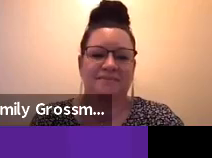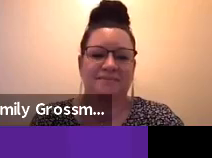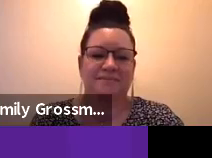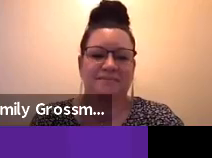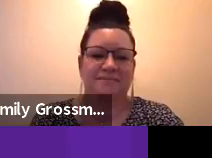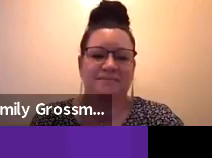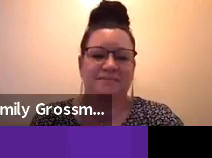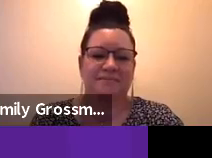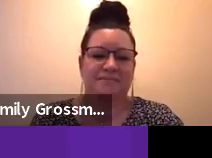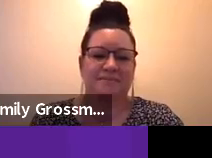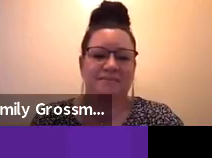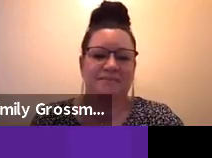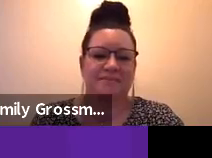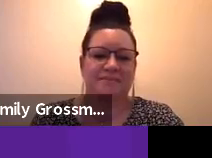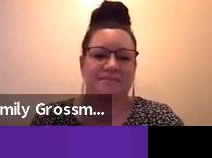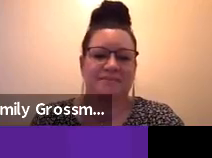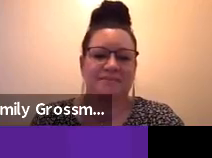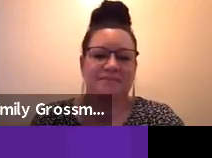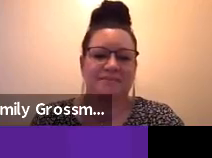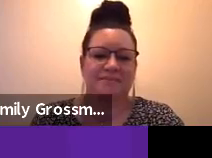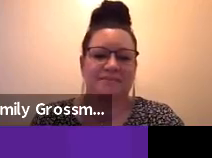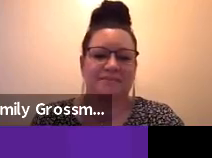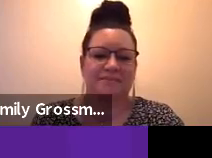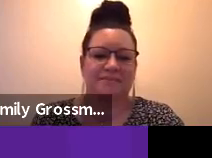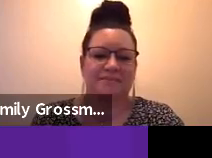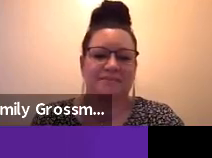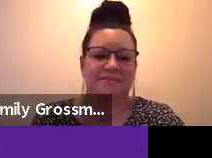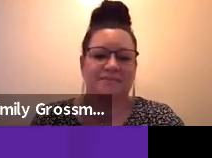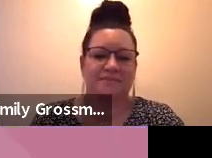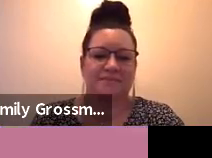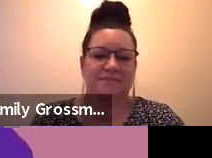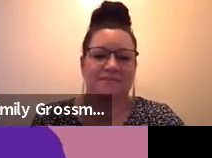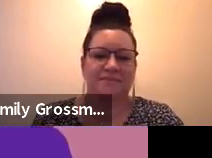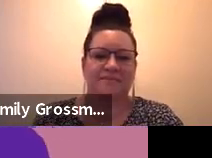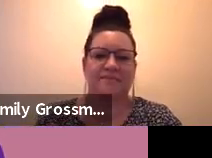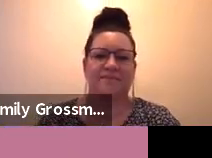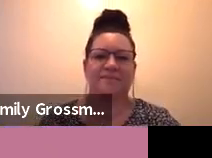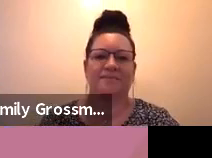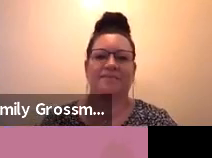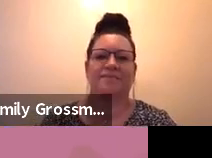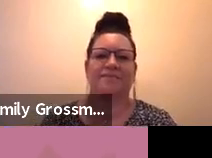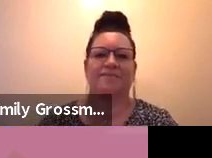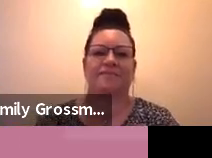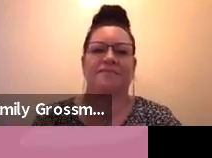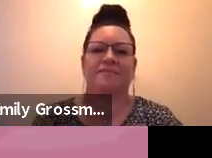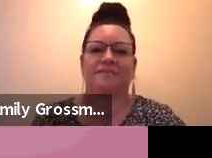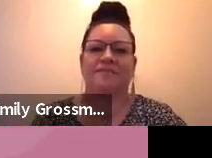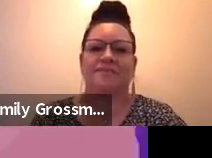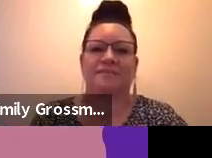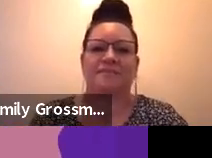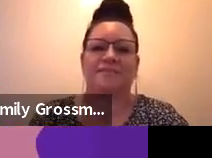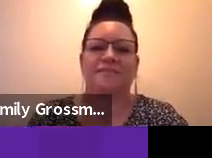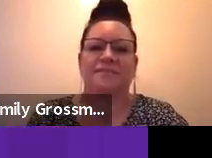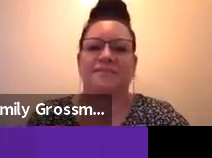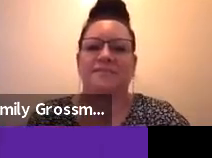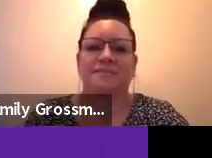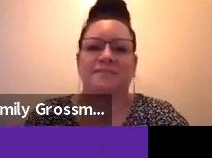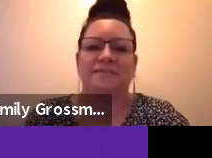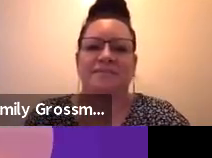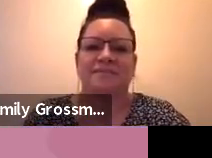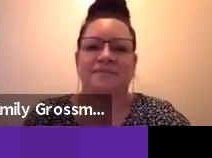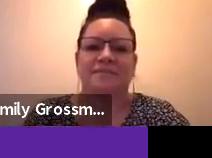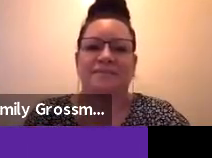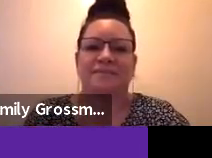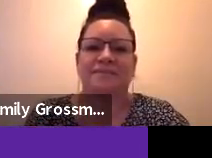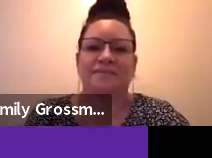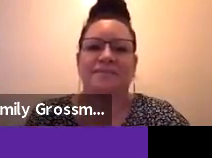thoughts, memories, ideas that pop up throughout the day. Some of them are very pleasant, we really like them, we want to hold on to them. Some